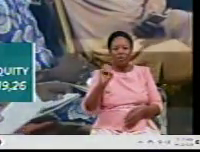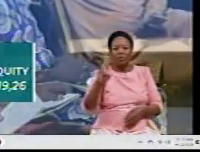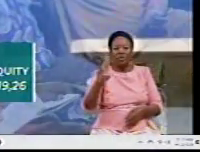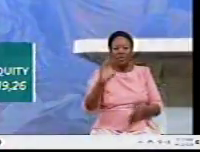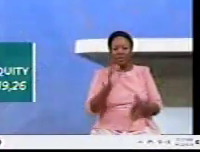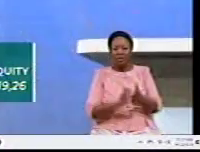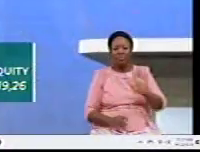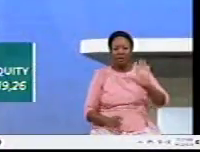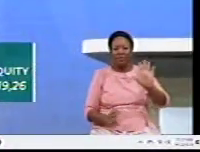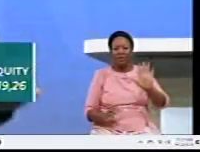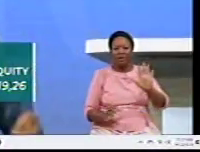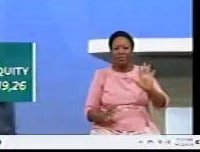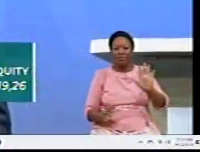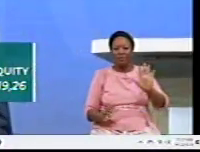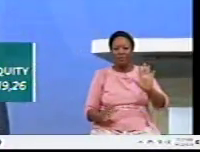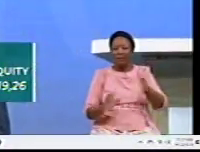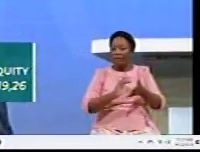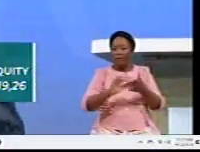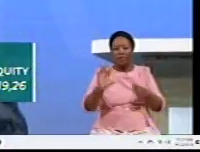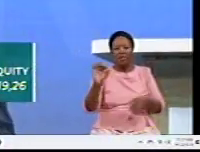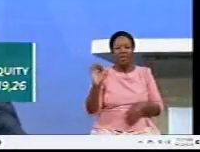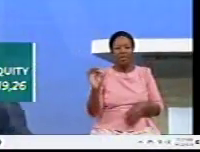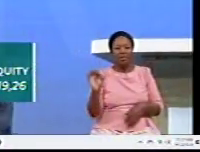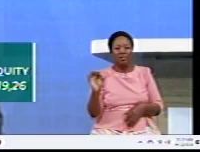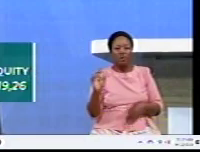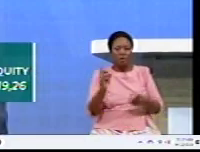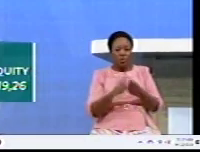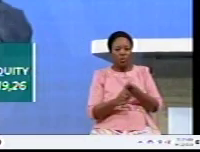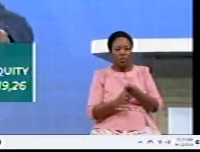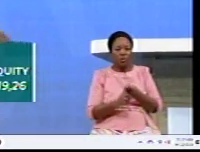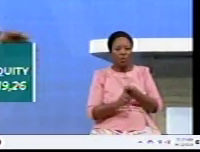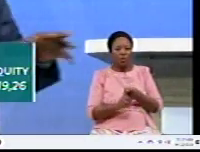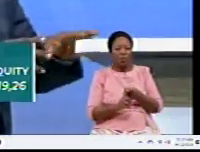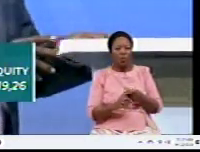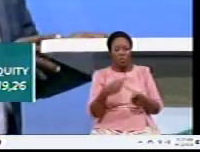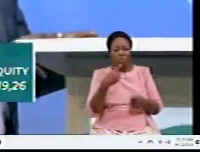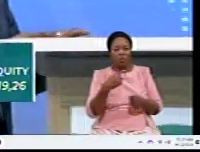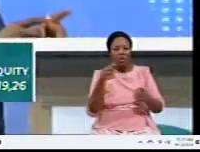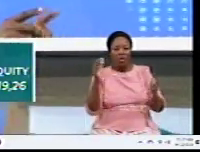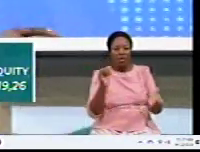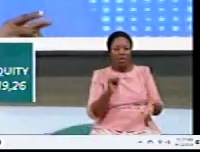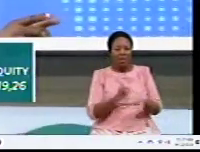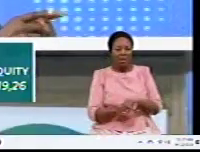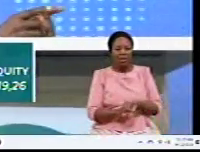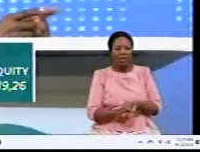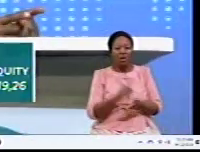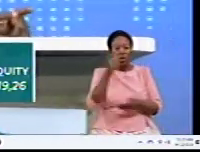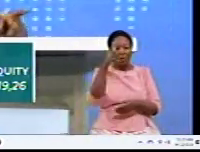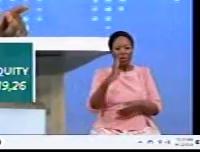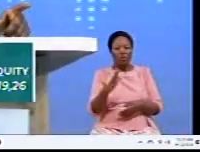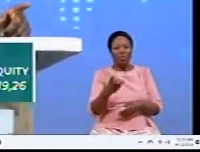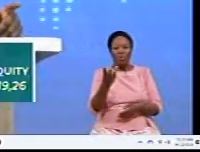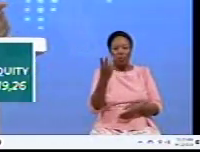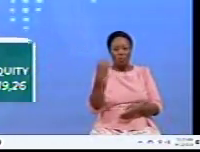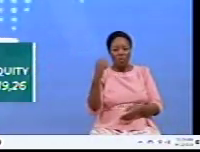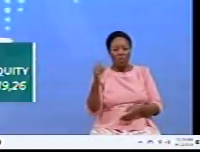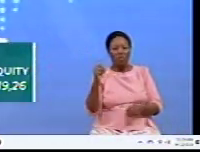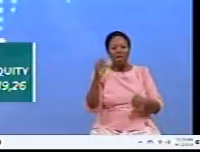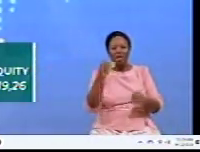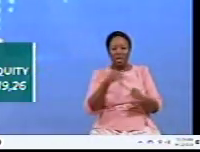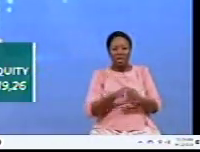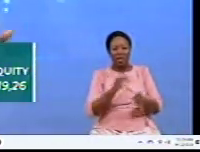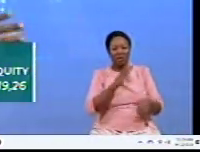chapter 5, verse 19. To which that is, that God was in